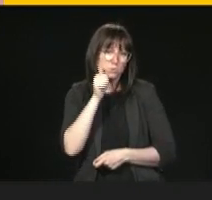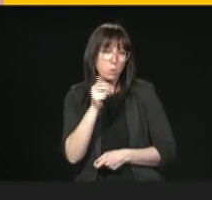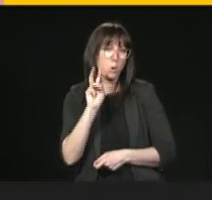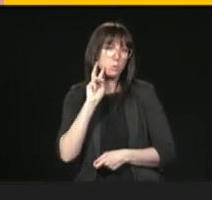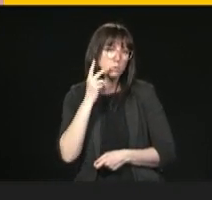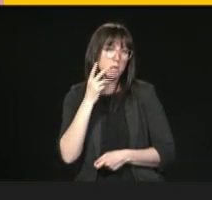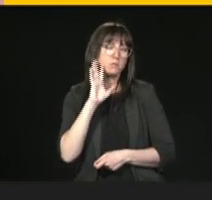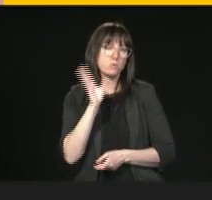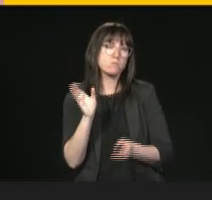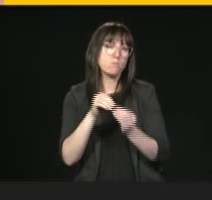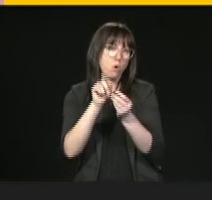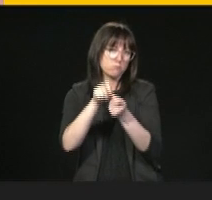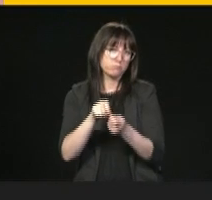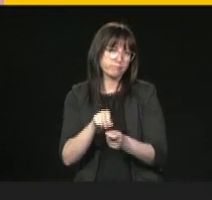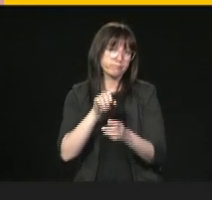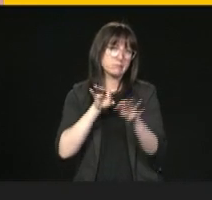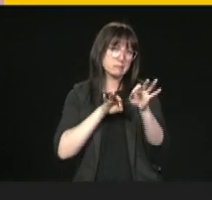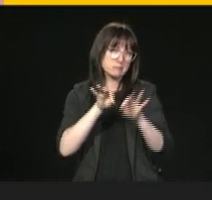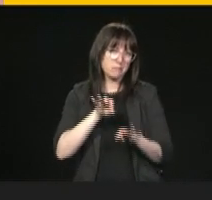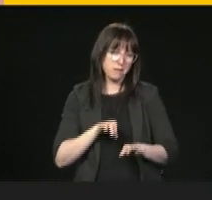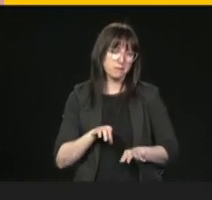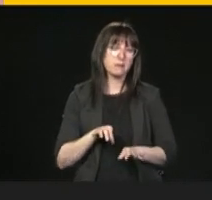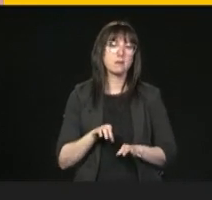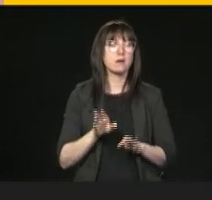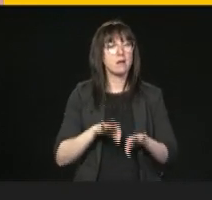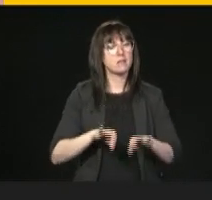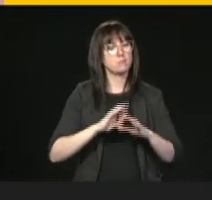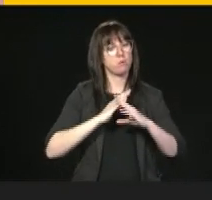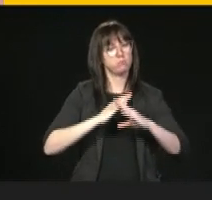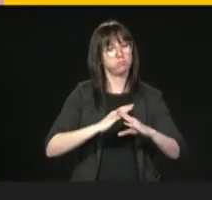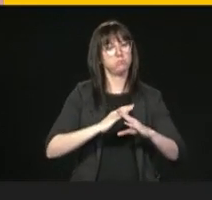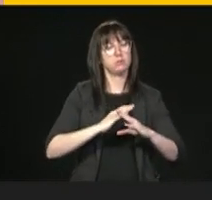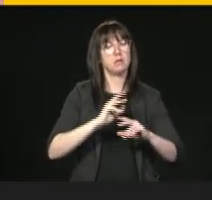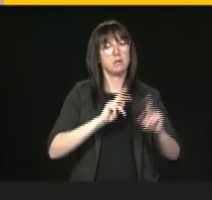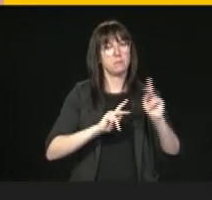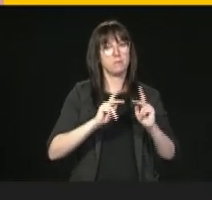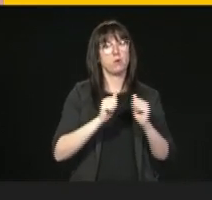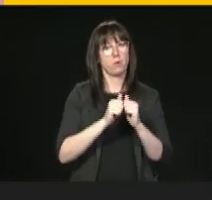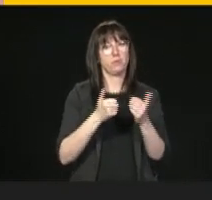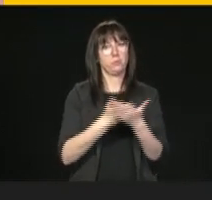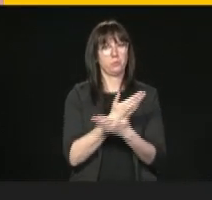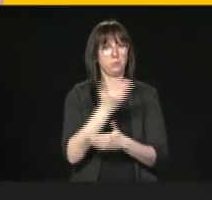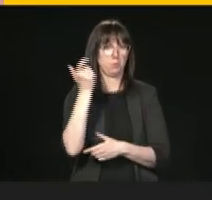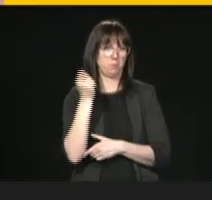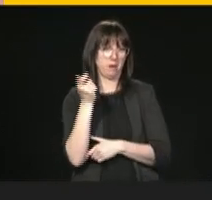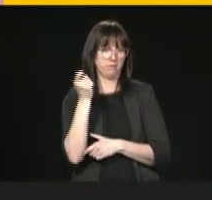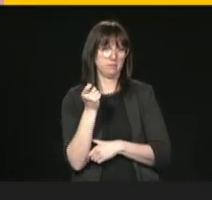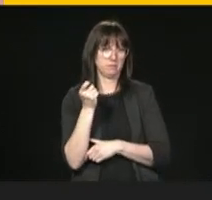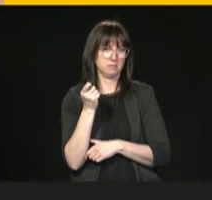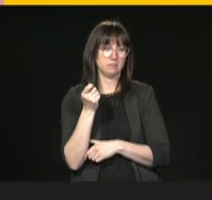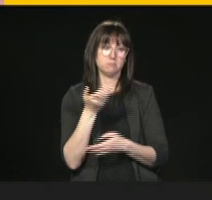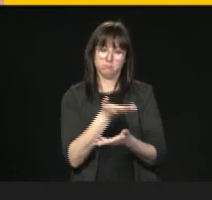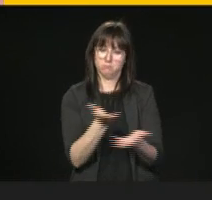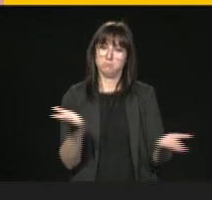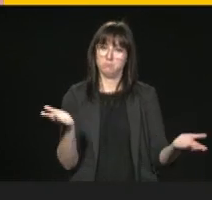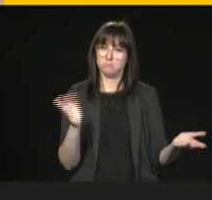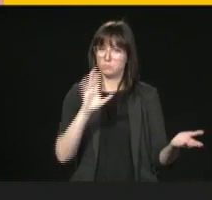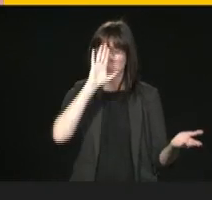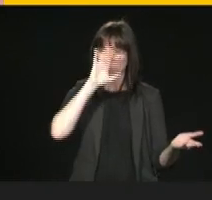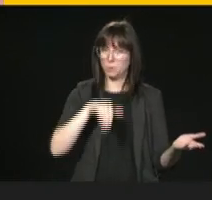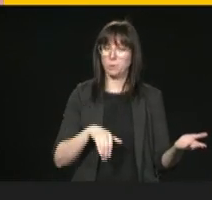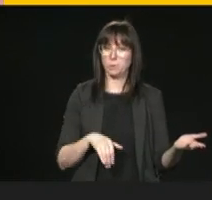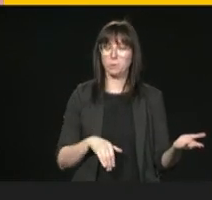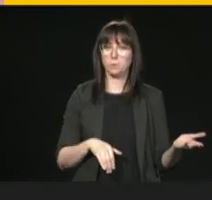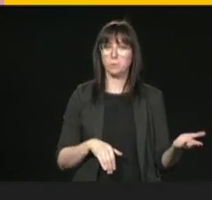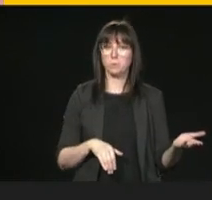protect Canadians with this new benefit, because Canadians understand that it is an urgent